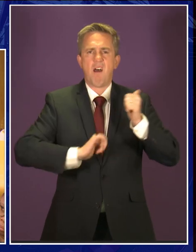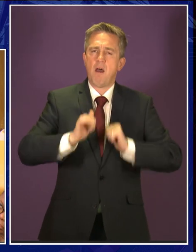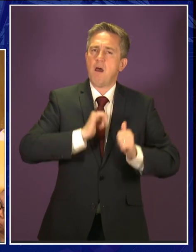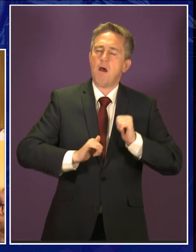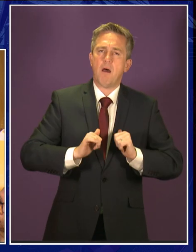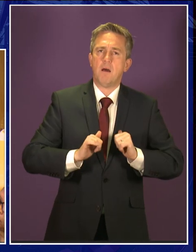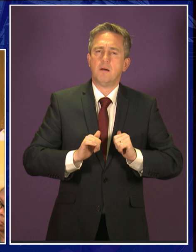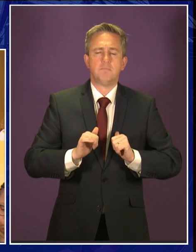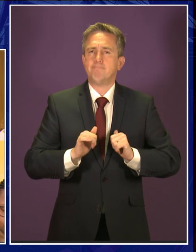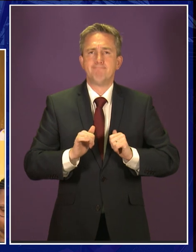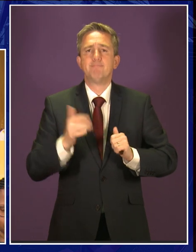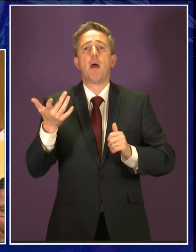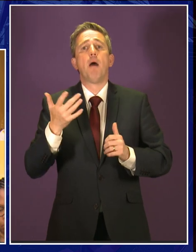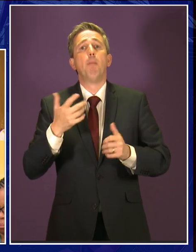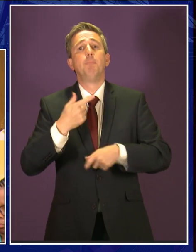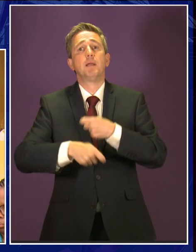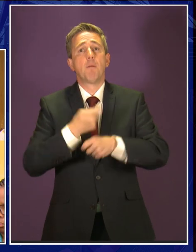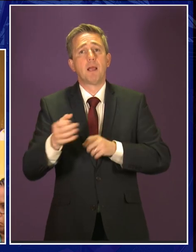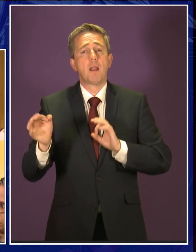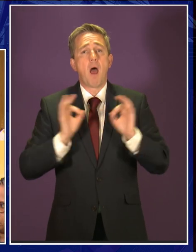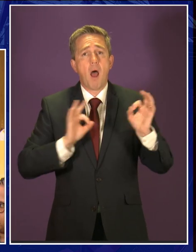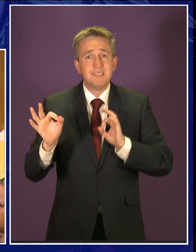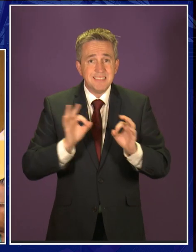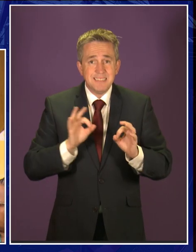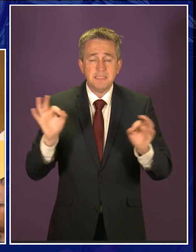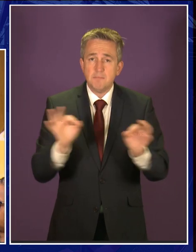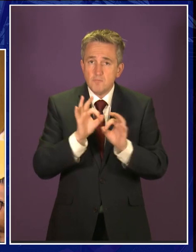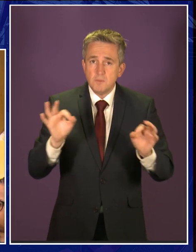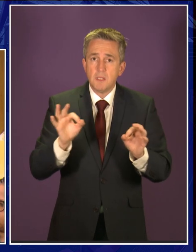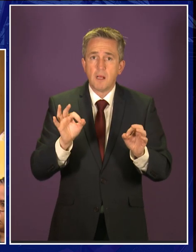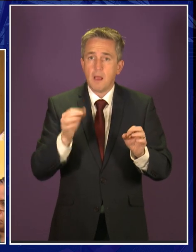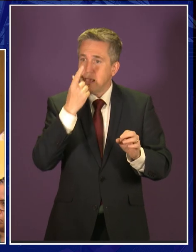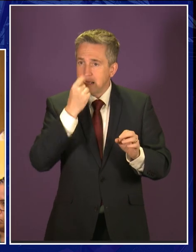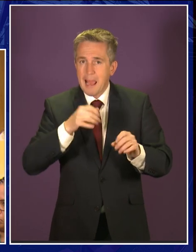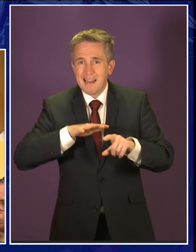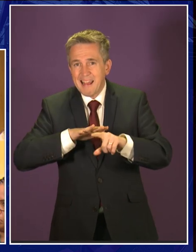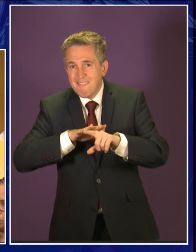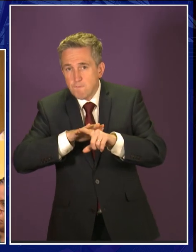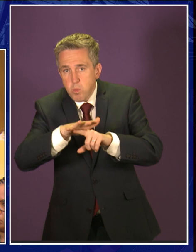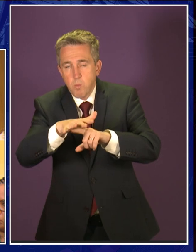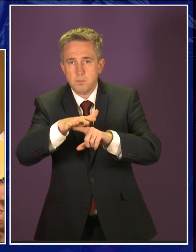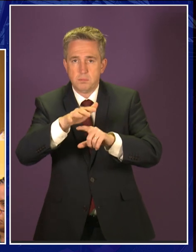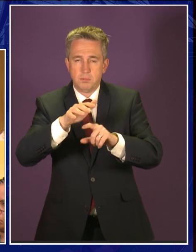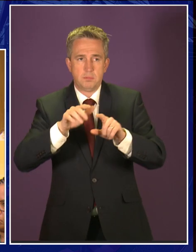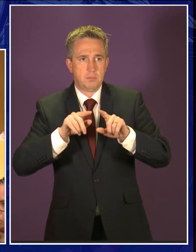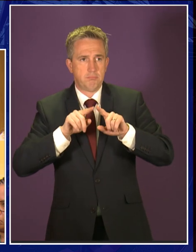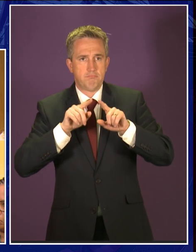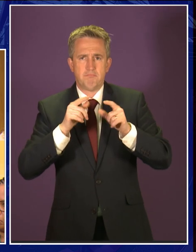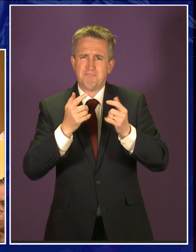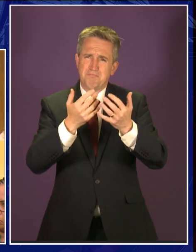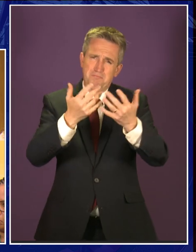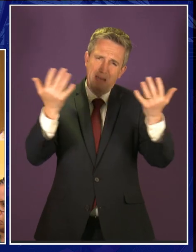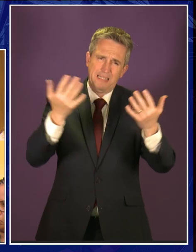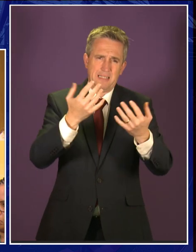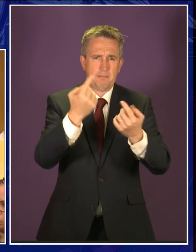do as my output as an artist has a reach to out to a far